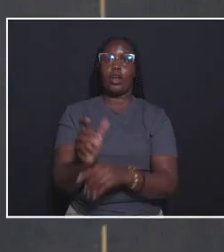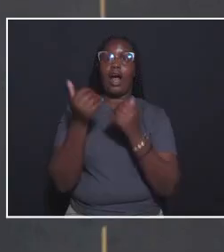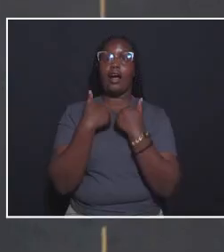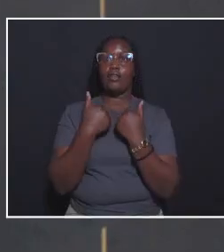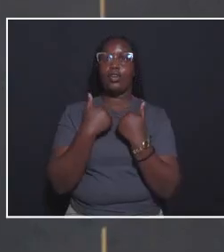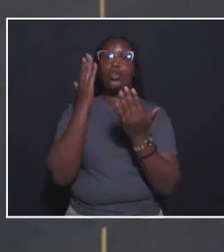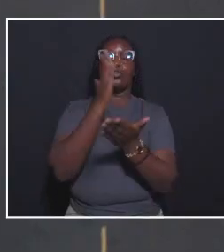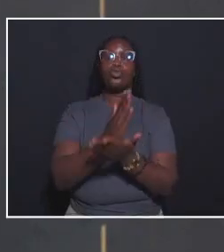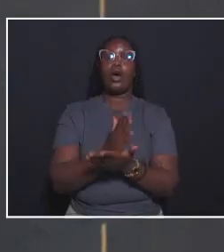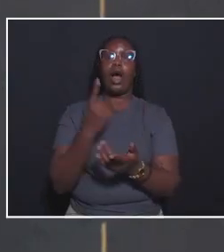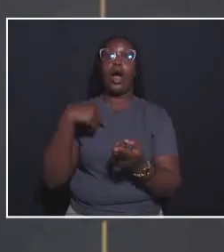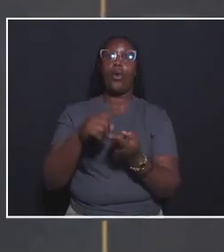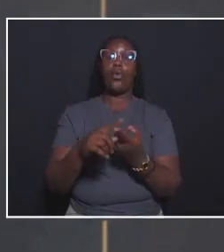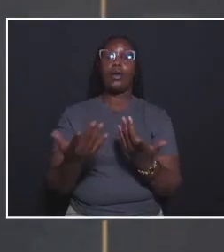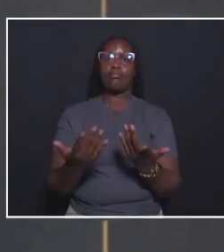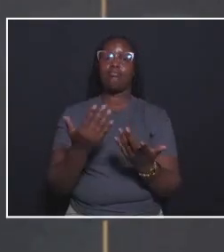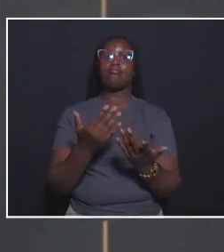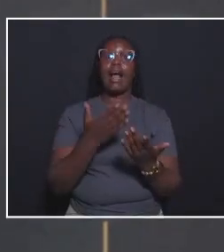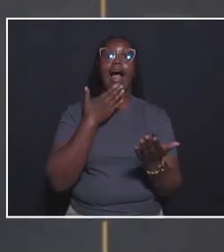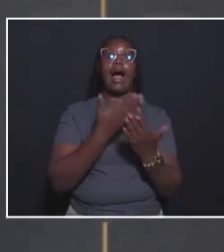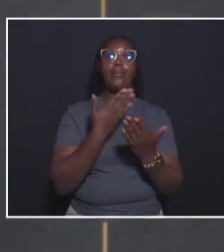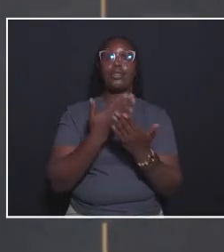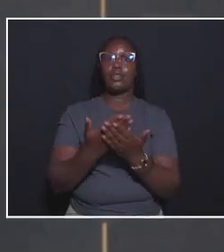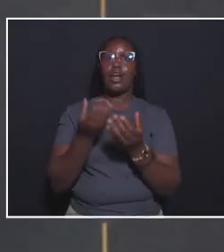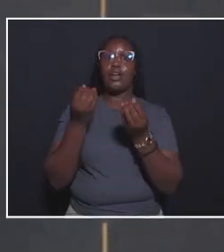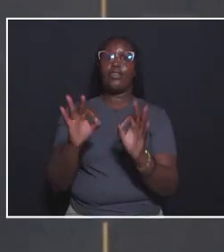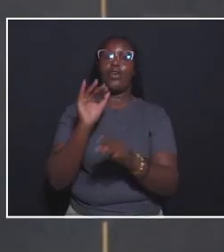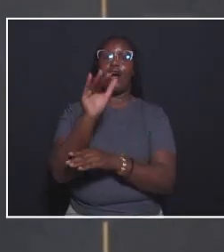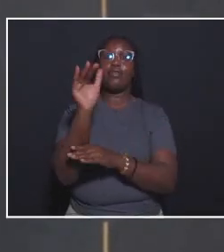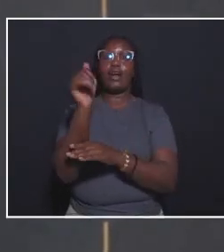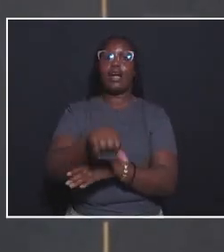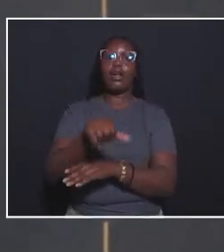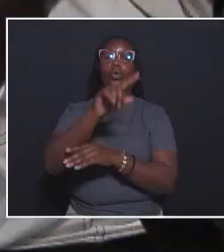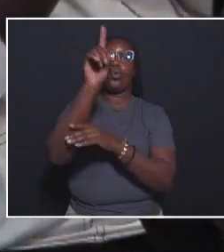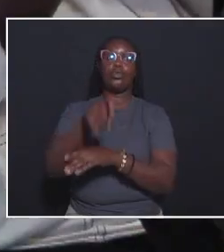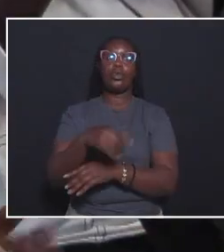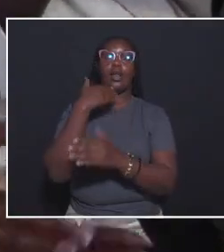really appreciate if you would ask any questions, if you have any. Thank you.